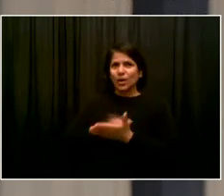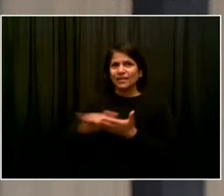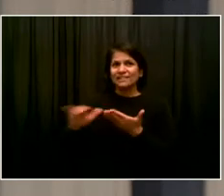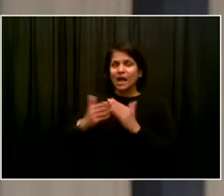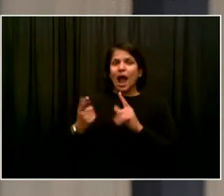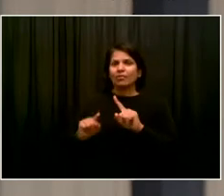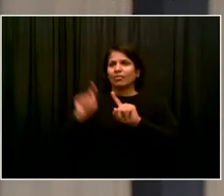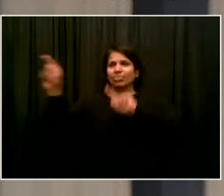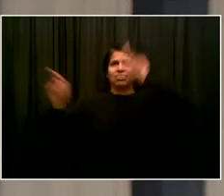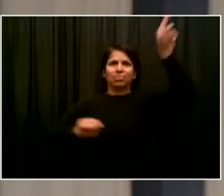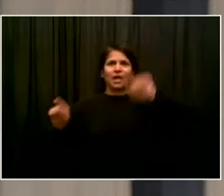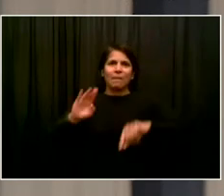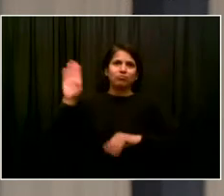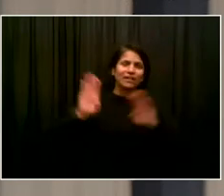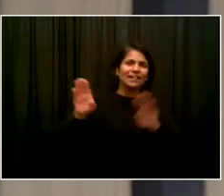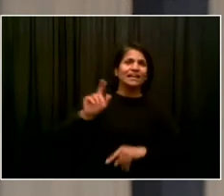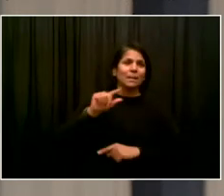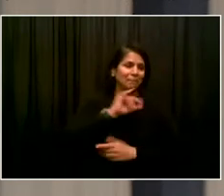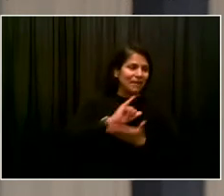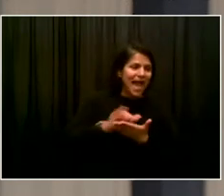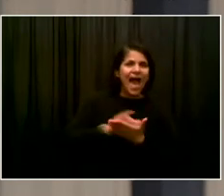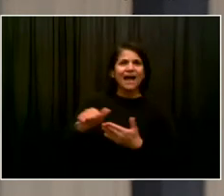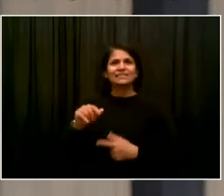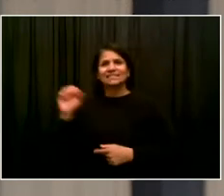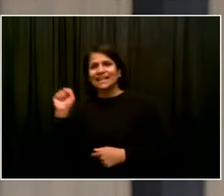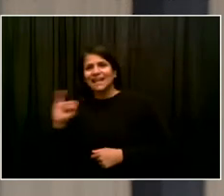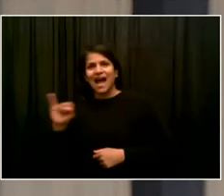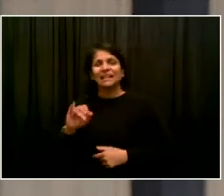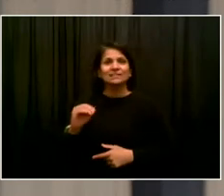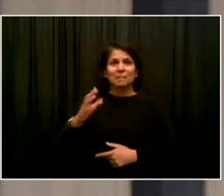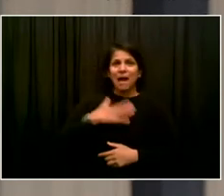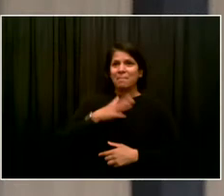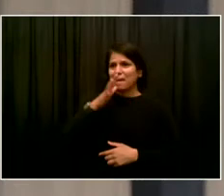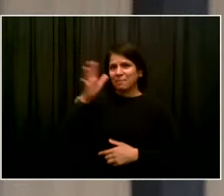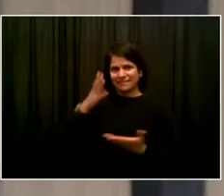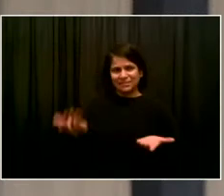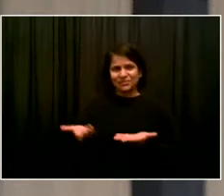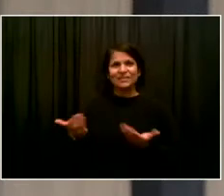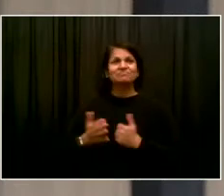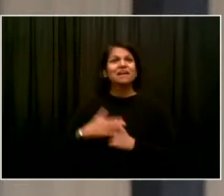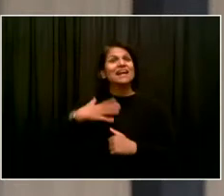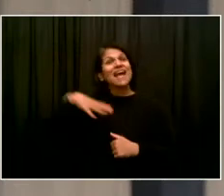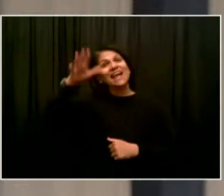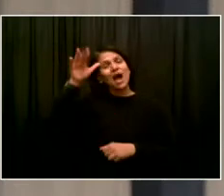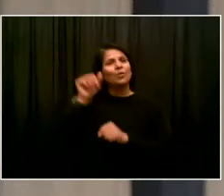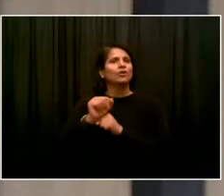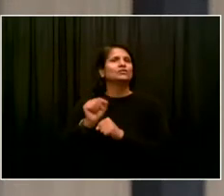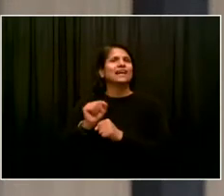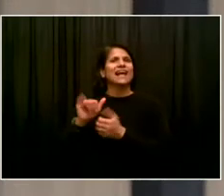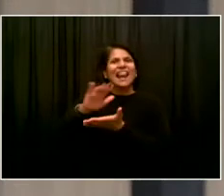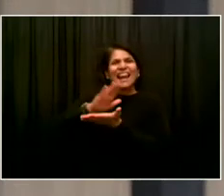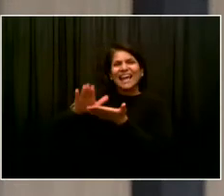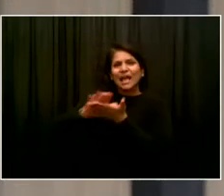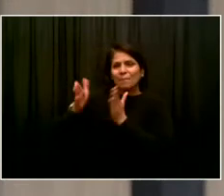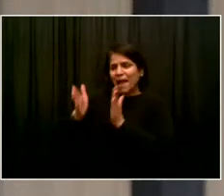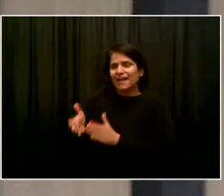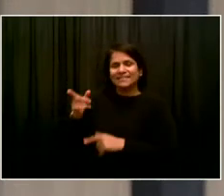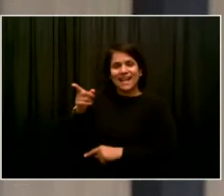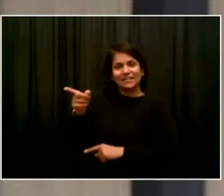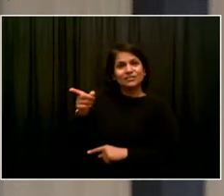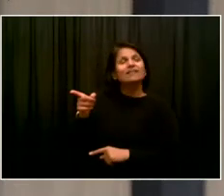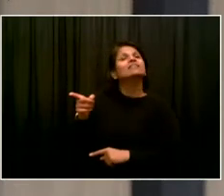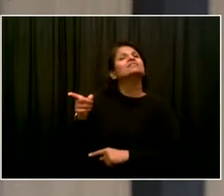is there too. Our dad was a sanitation worker for 30 years. Kenneth worked for the MTA for 30